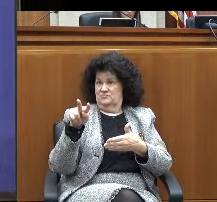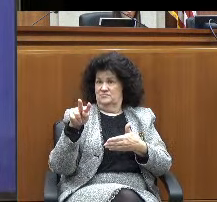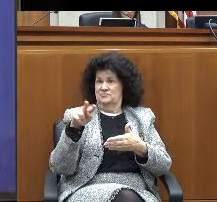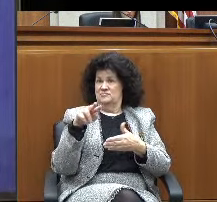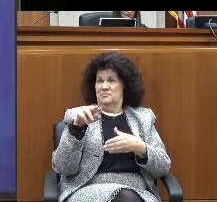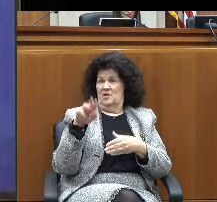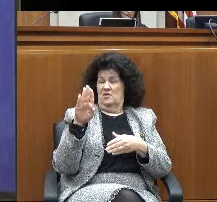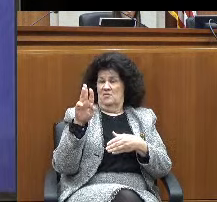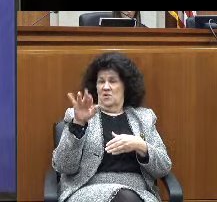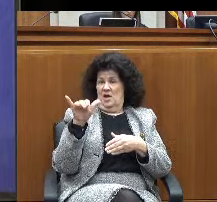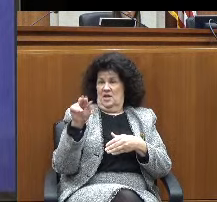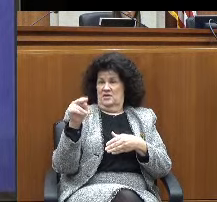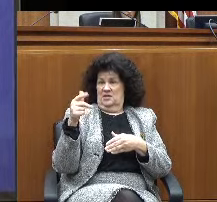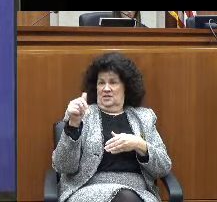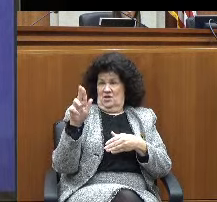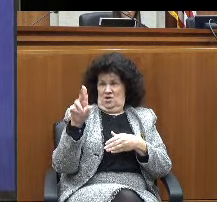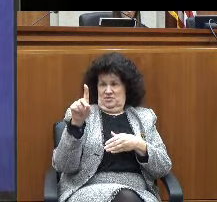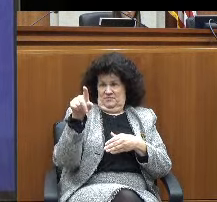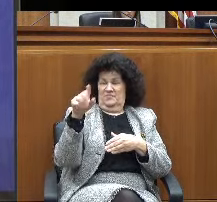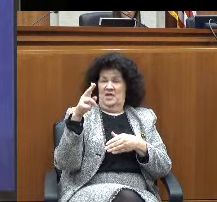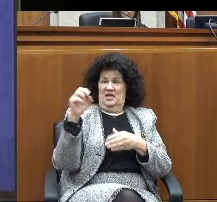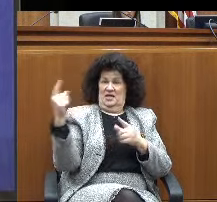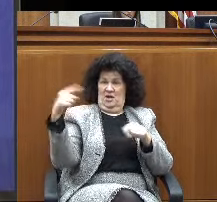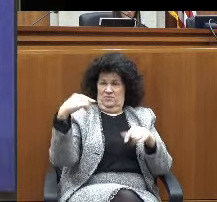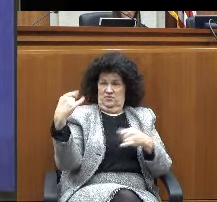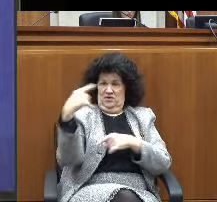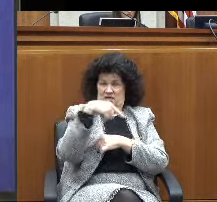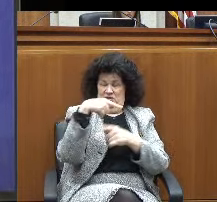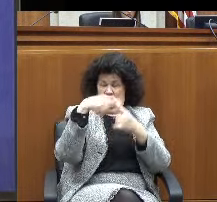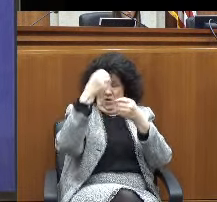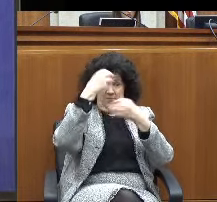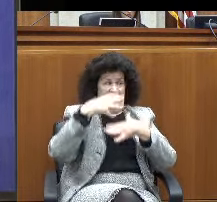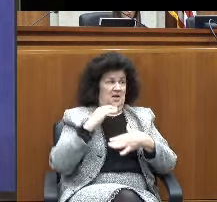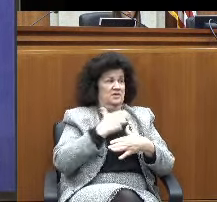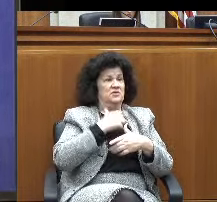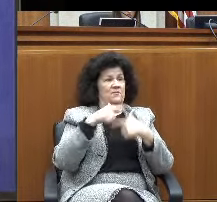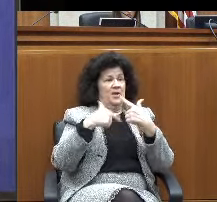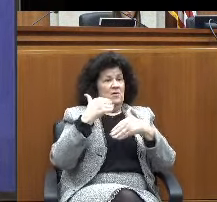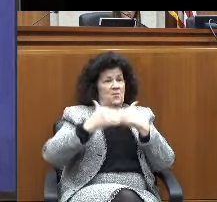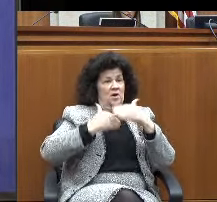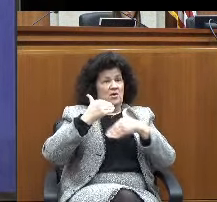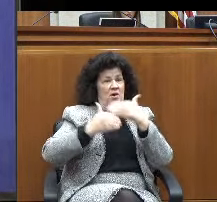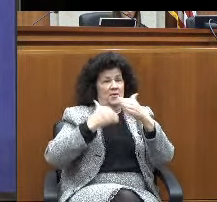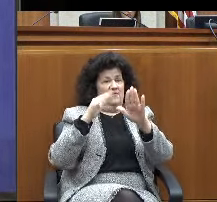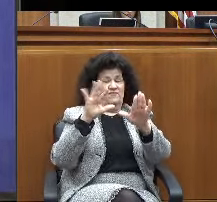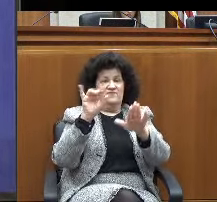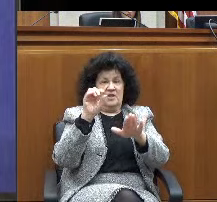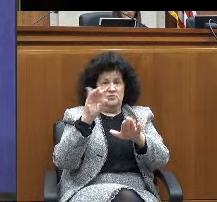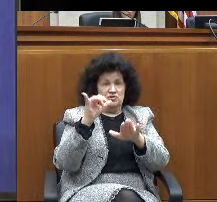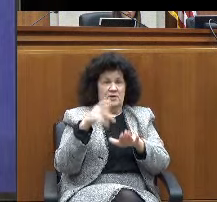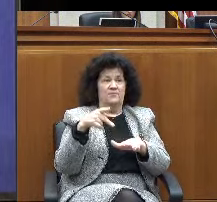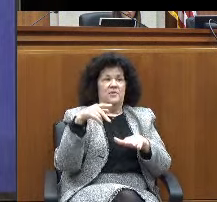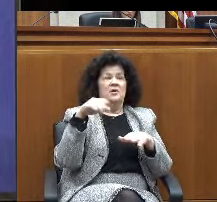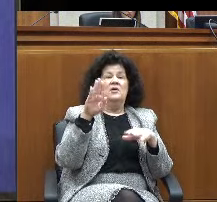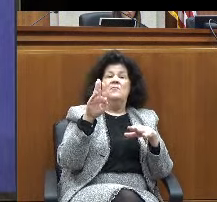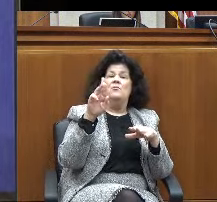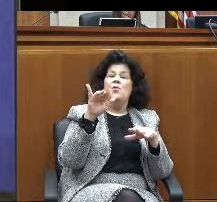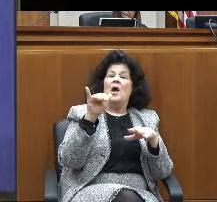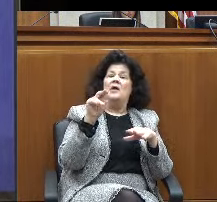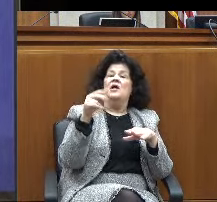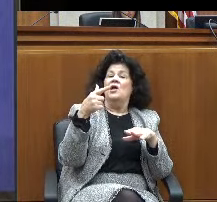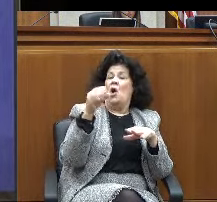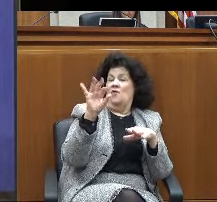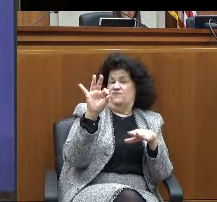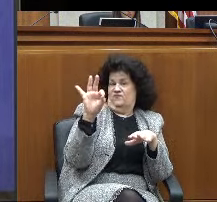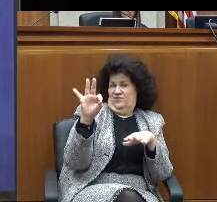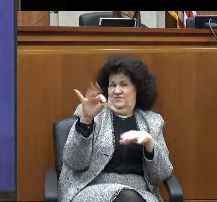Mr. Brian Goff. He is here with us today to give us an update on the progress of his fellowship. Here is Brian Goff from St.